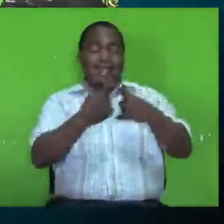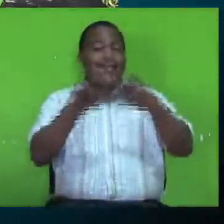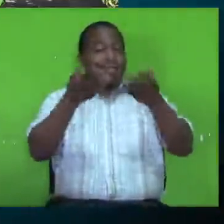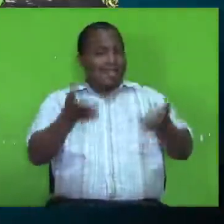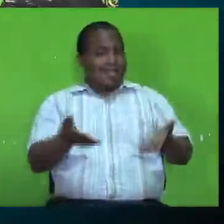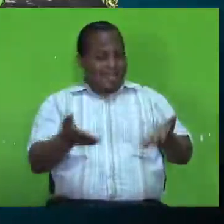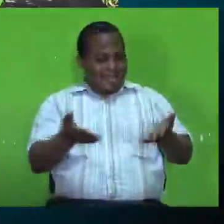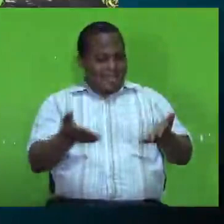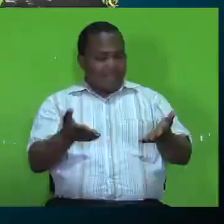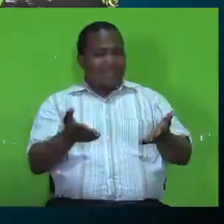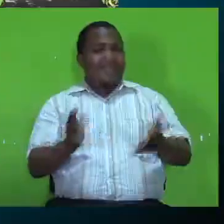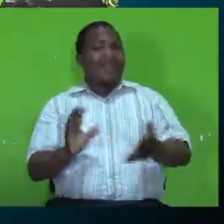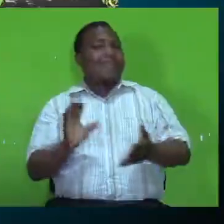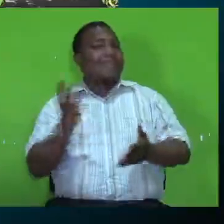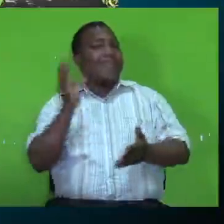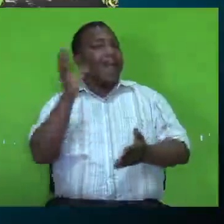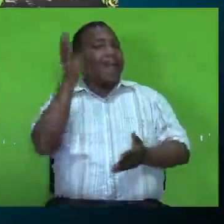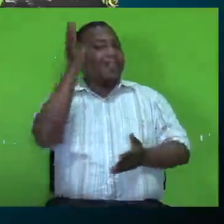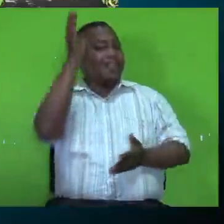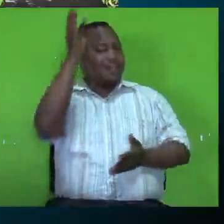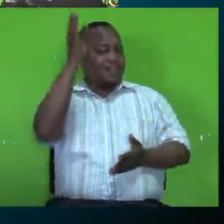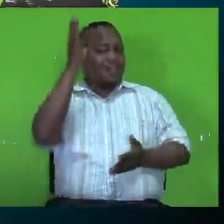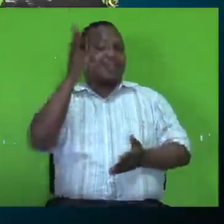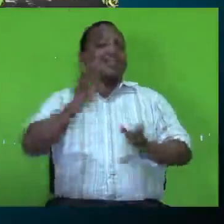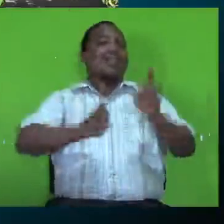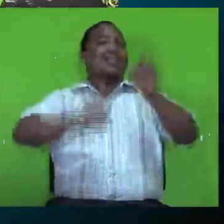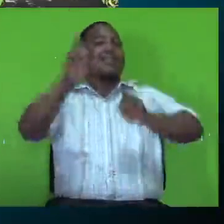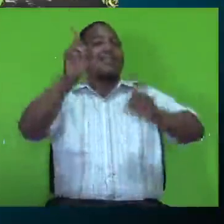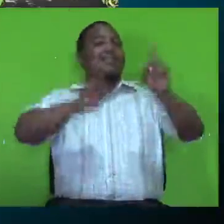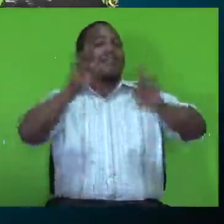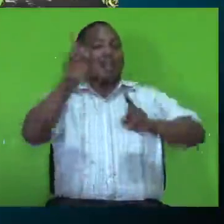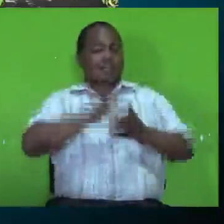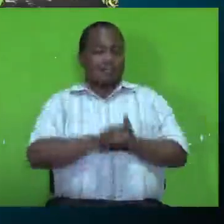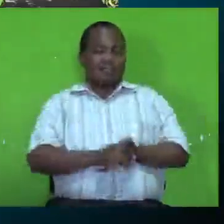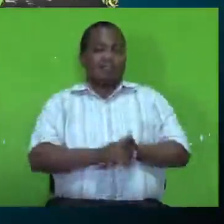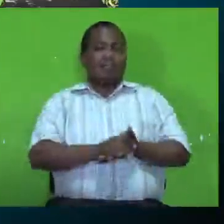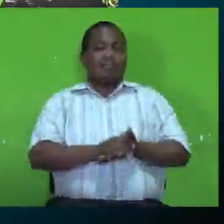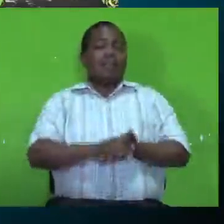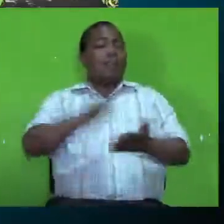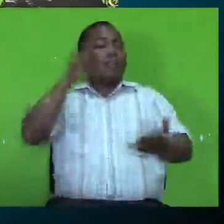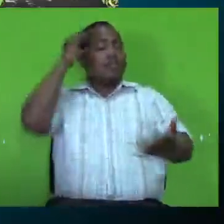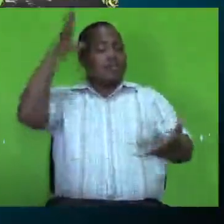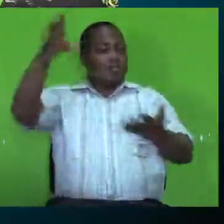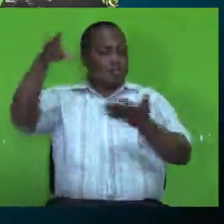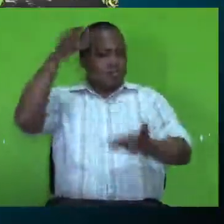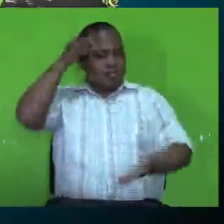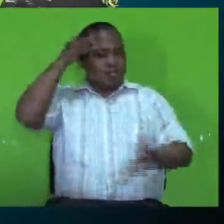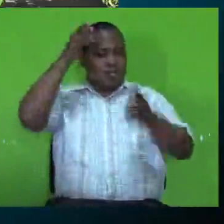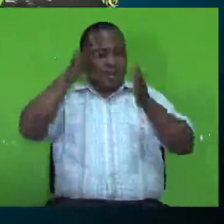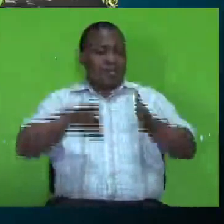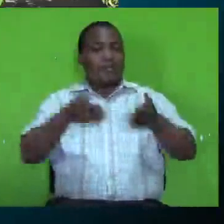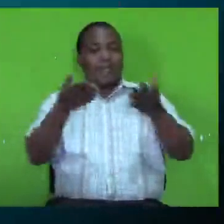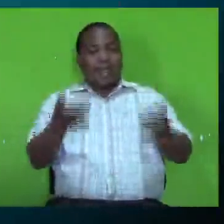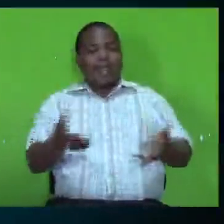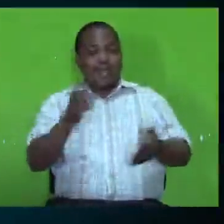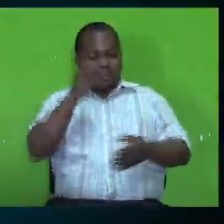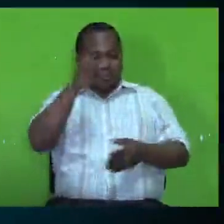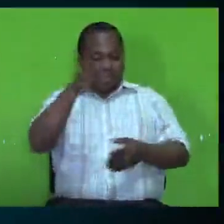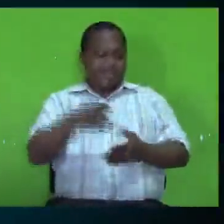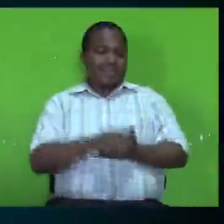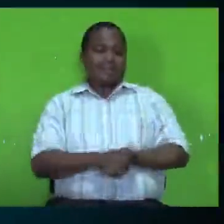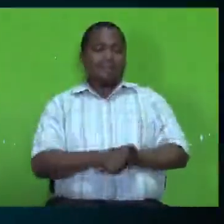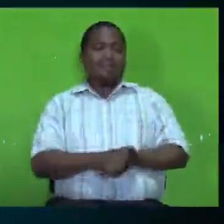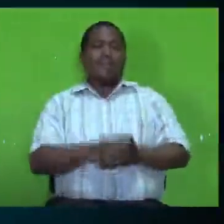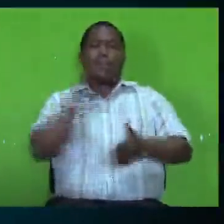today is transport in plants. And the specific objectives of this topic is,